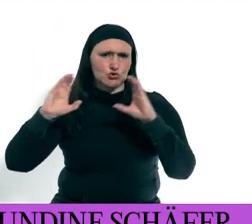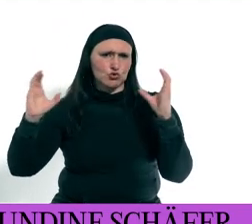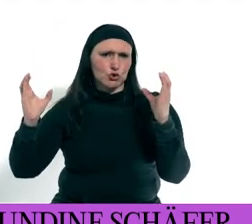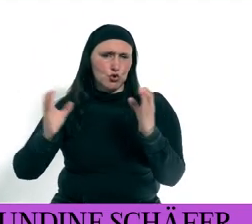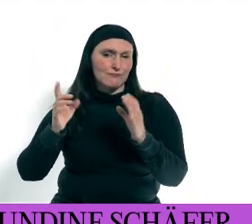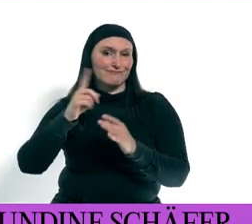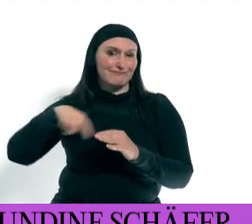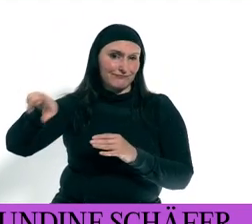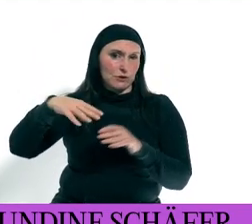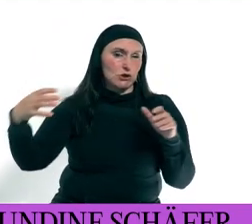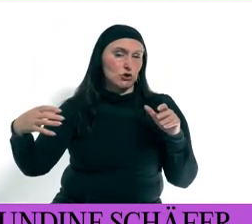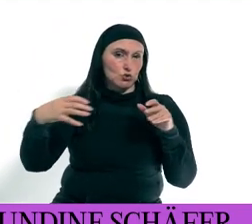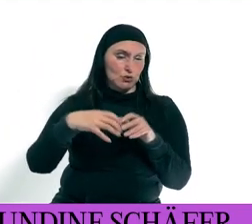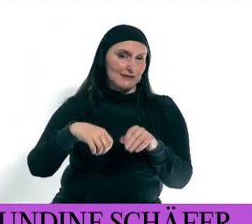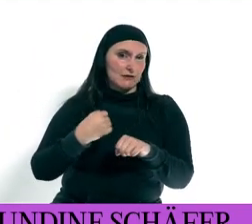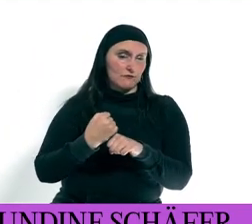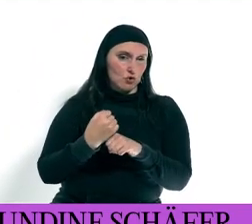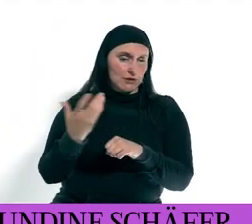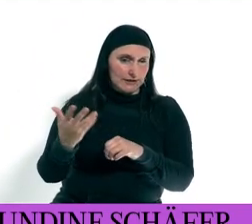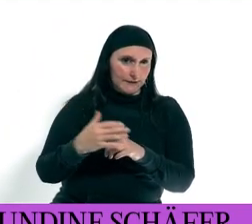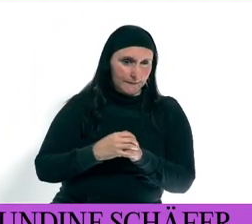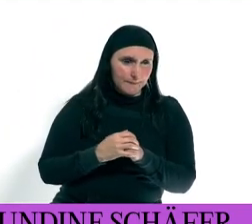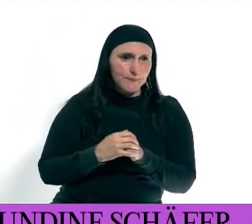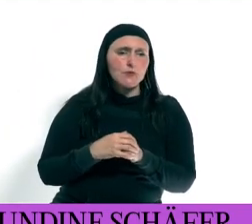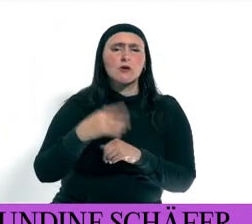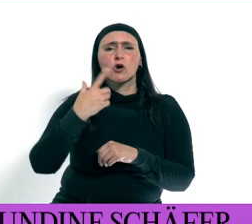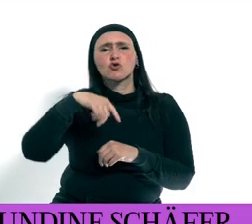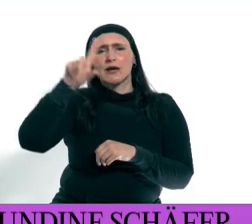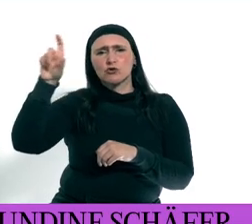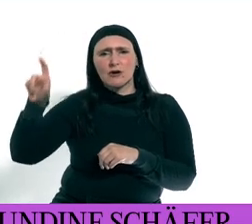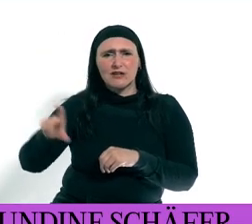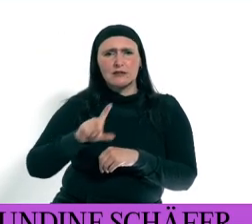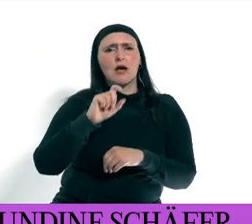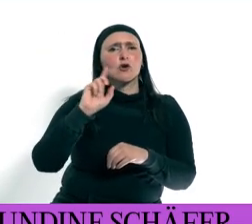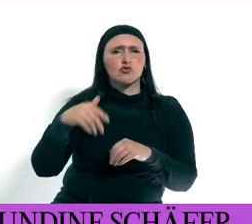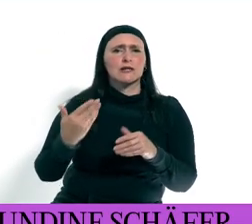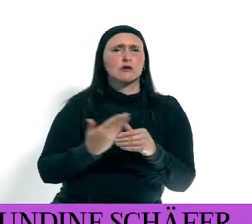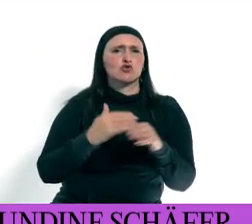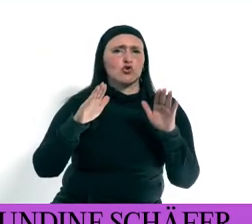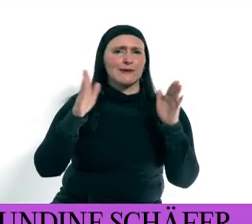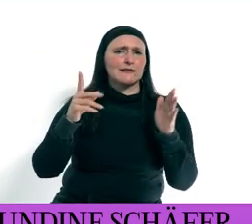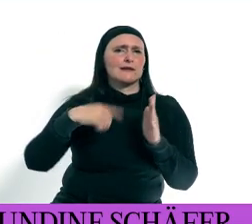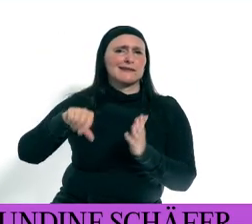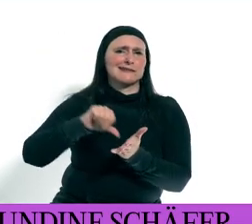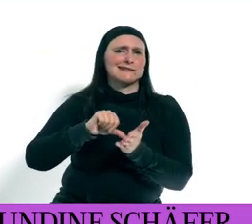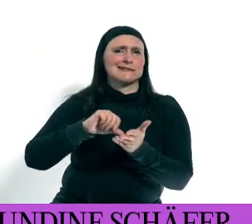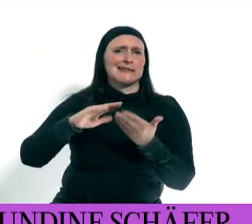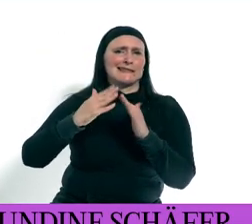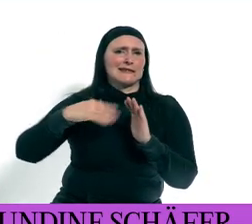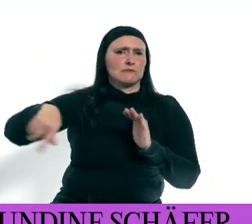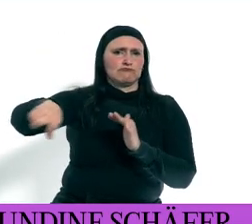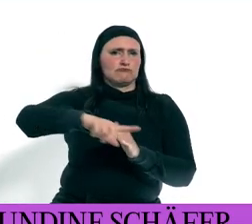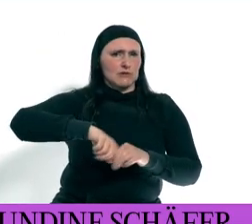in der Documenta Halle auch mit lokalen Kräften aus Kassel zusammen, in the city. So there will be, um eben